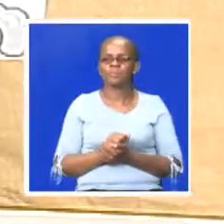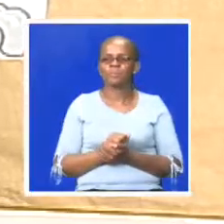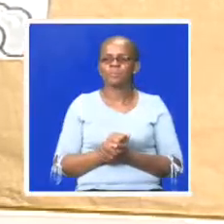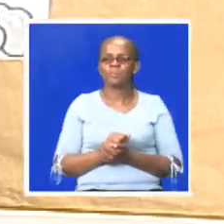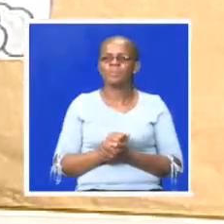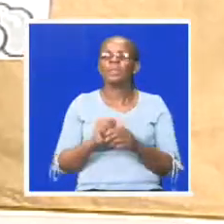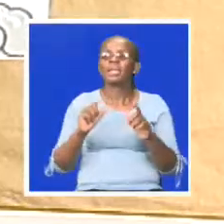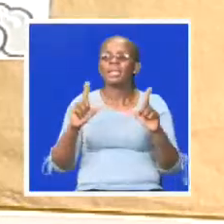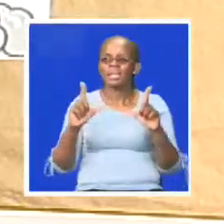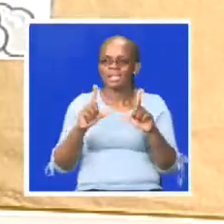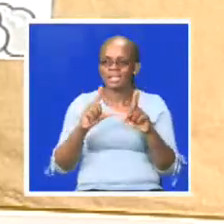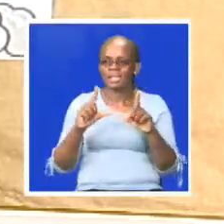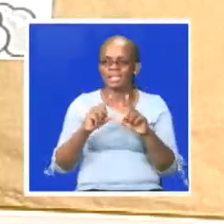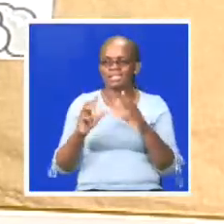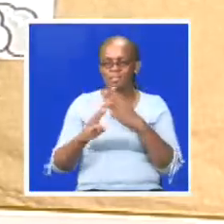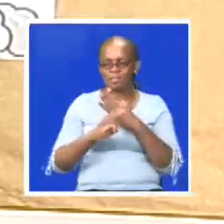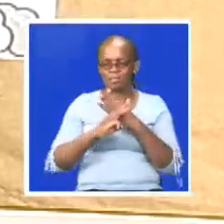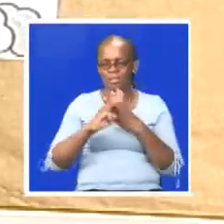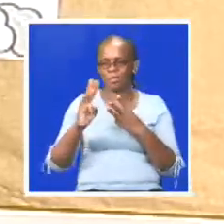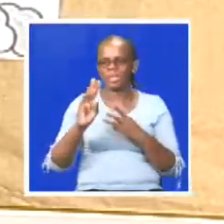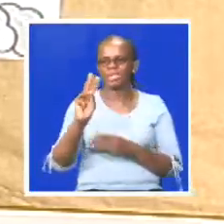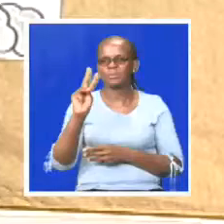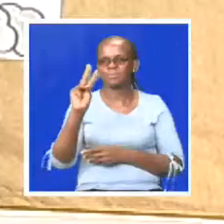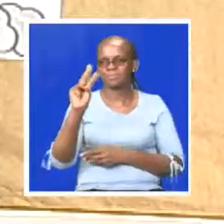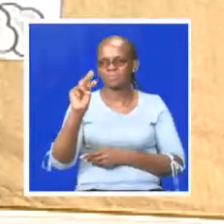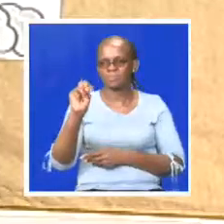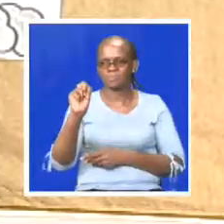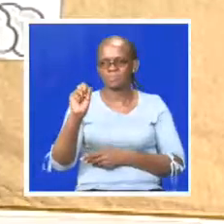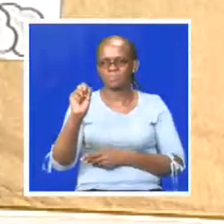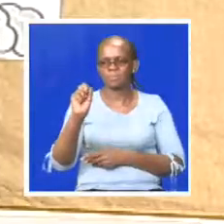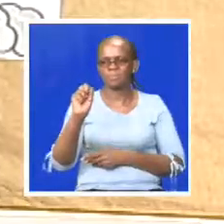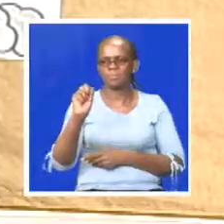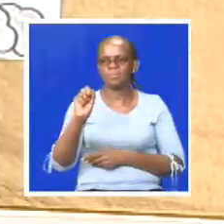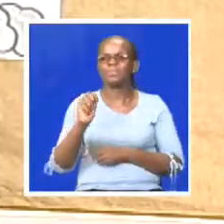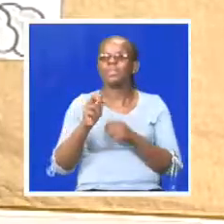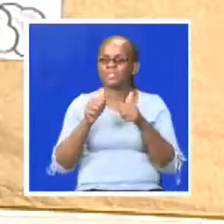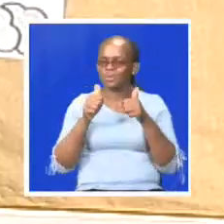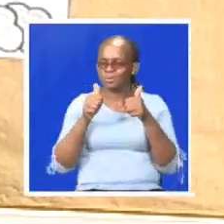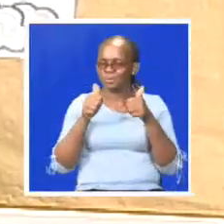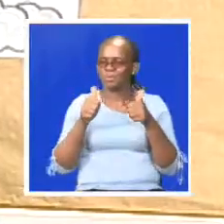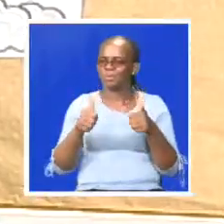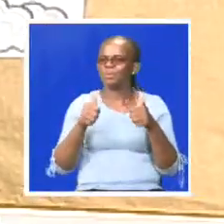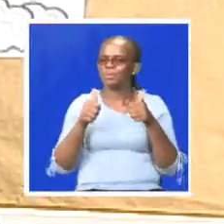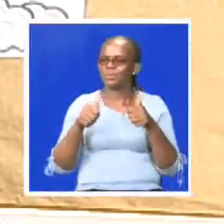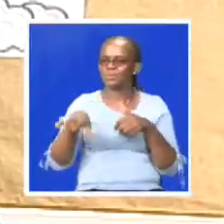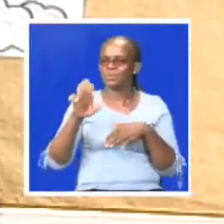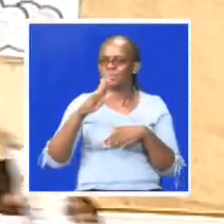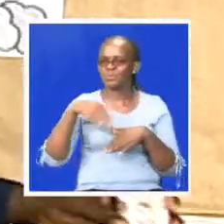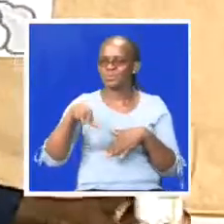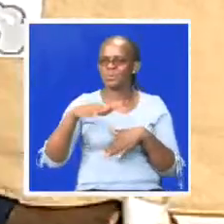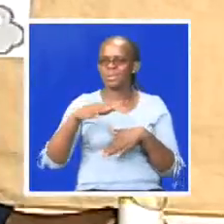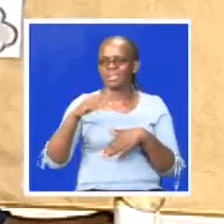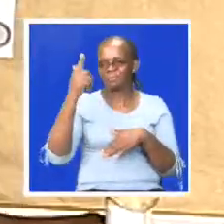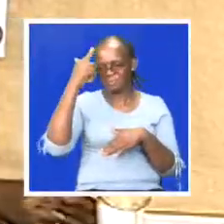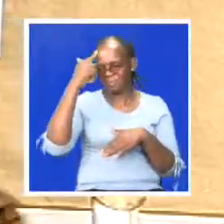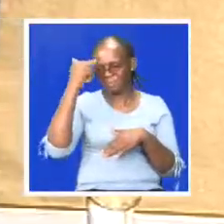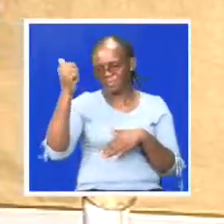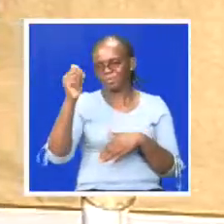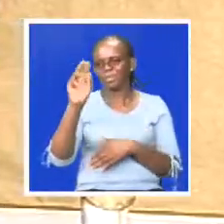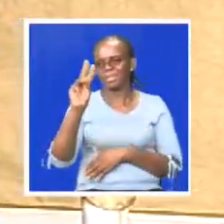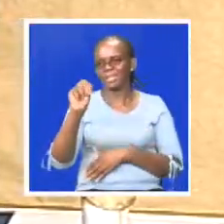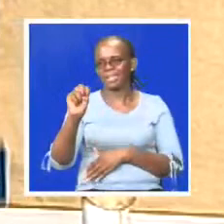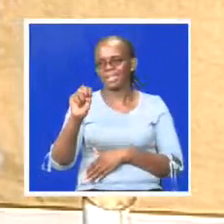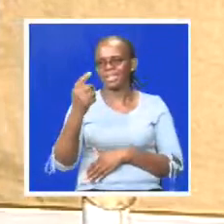this week is letter N, and it has the sound N. Very good, boys and girls. Oh, you're so smart. I can